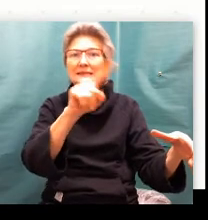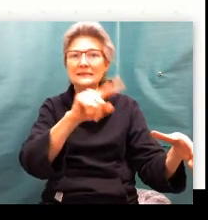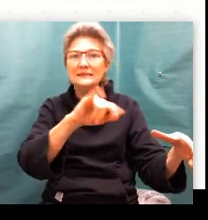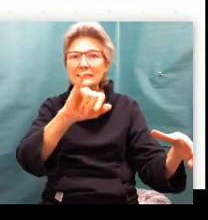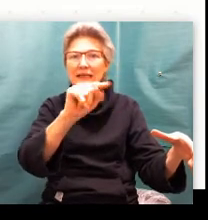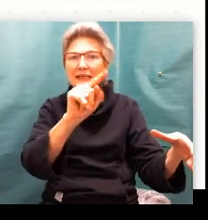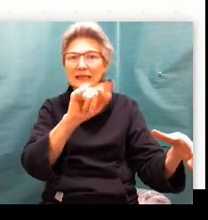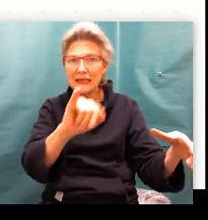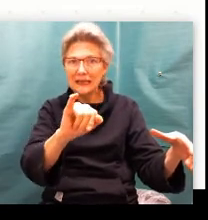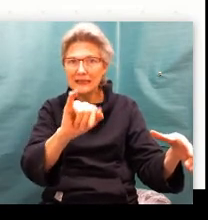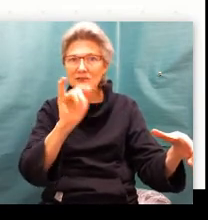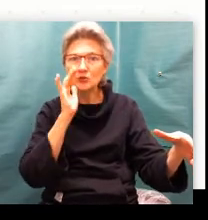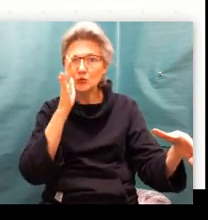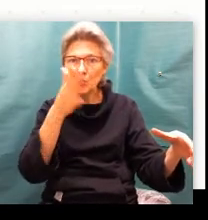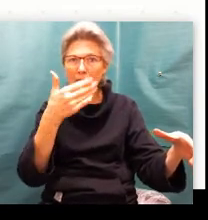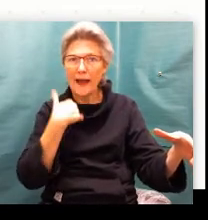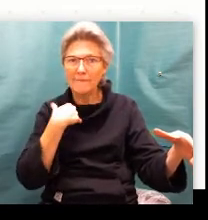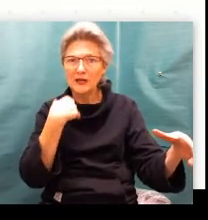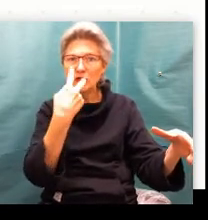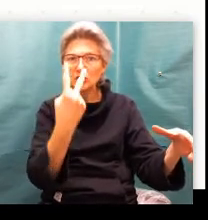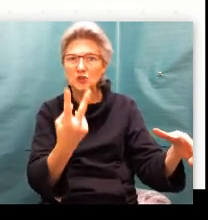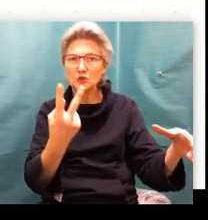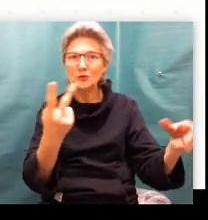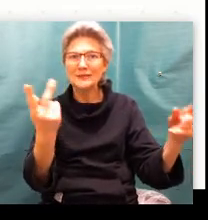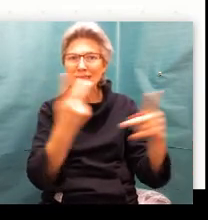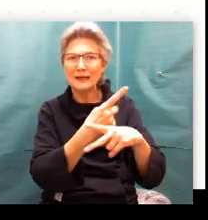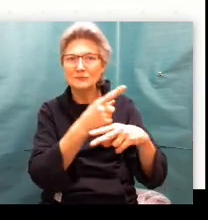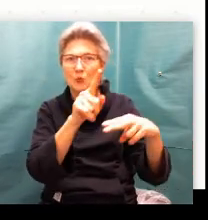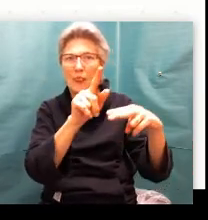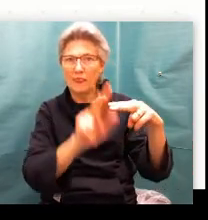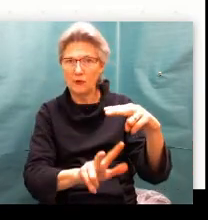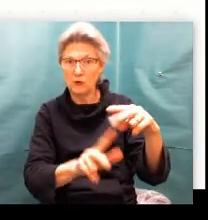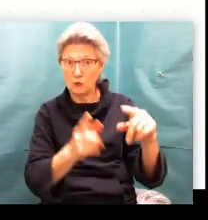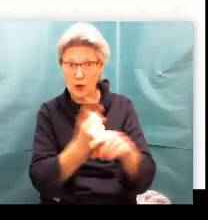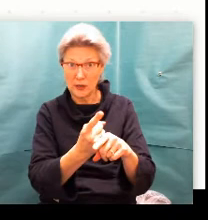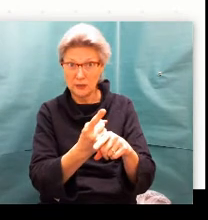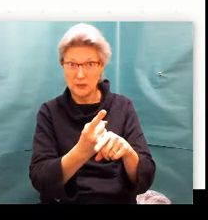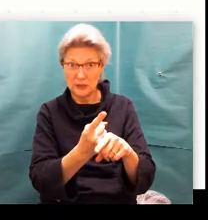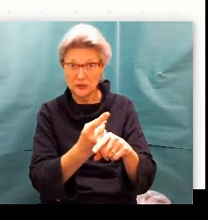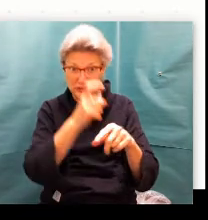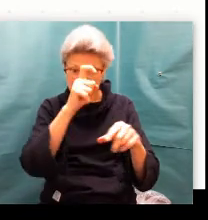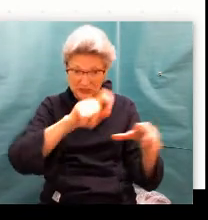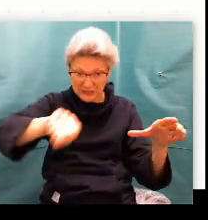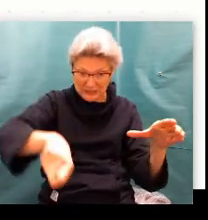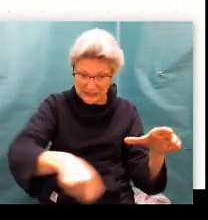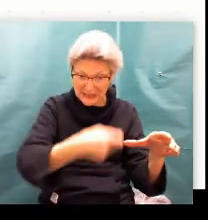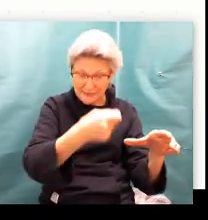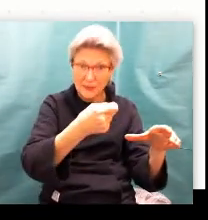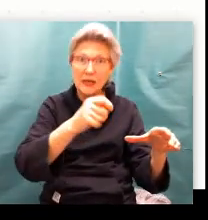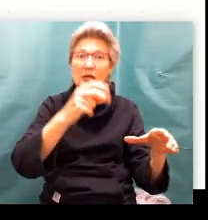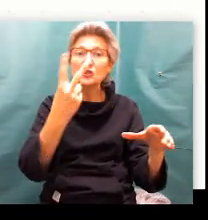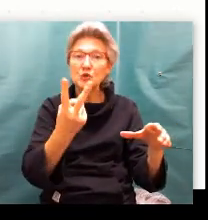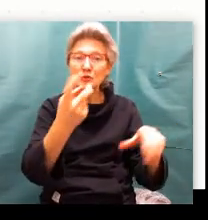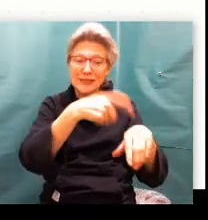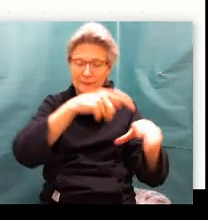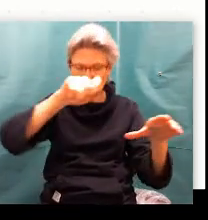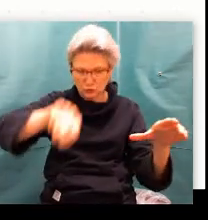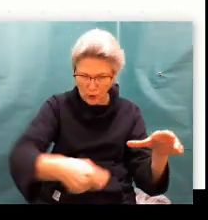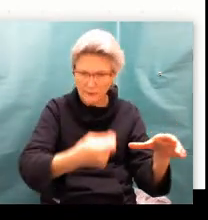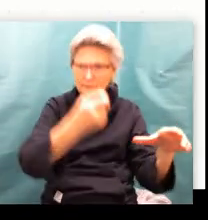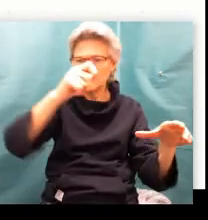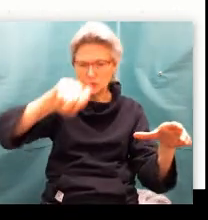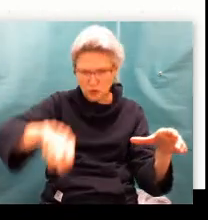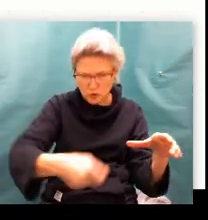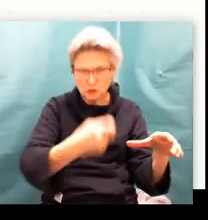have 2 times 1/3, right? What I did was I took the whole number 2